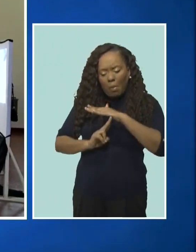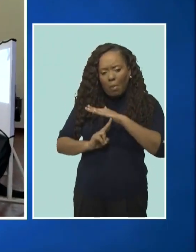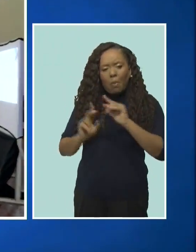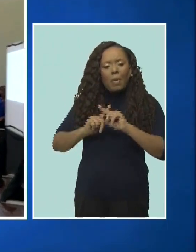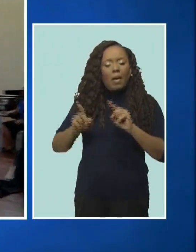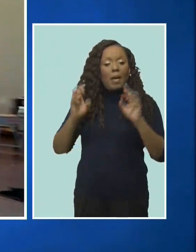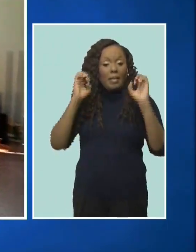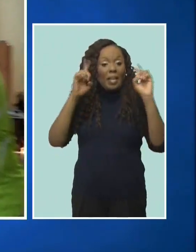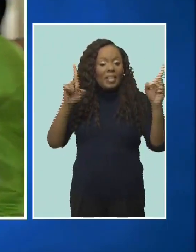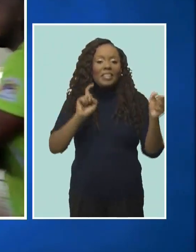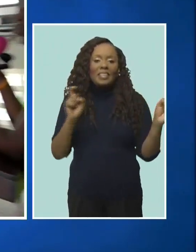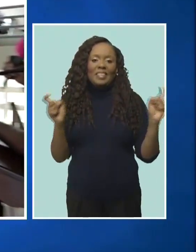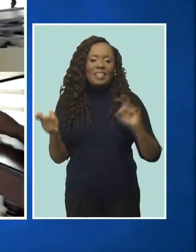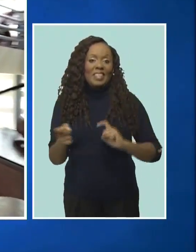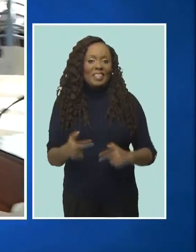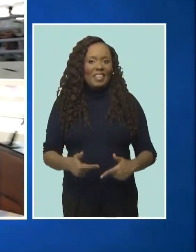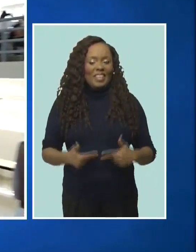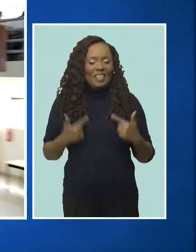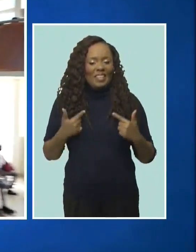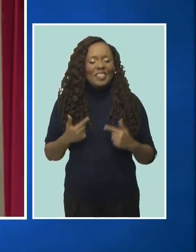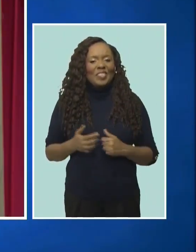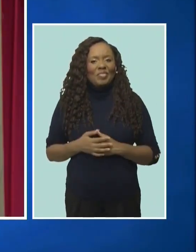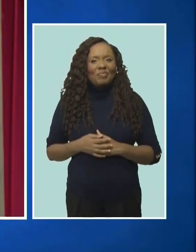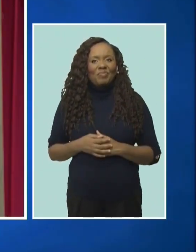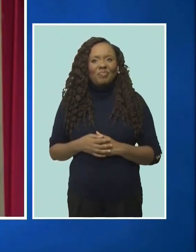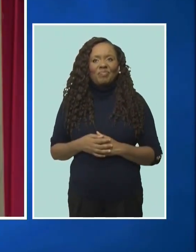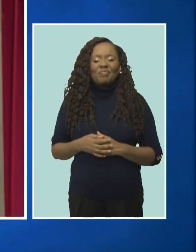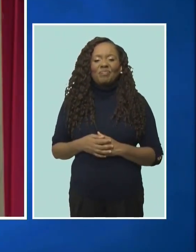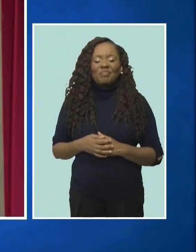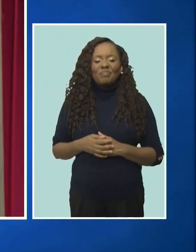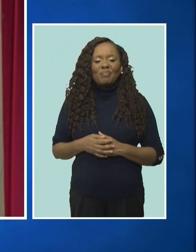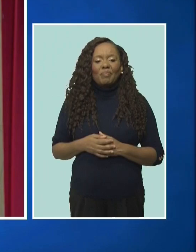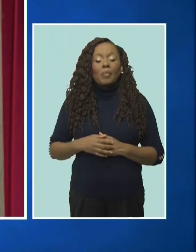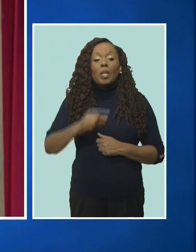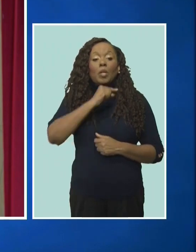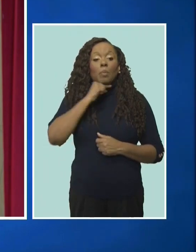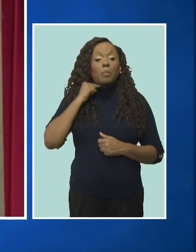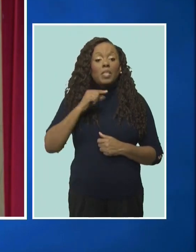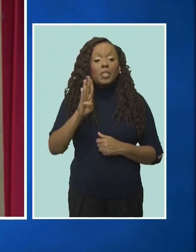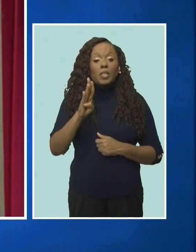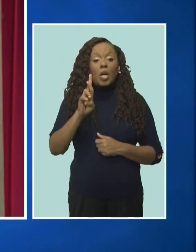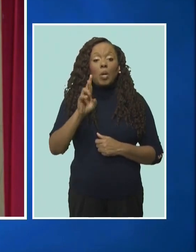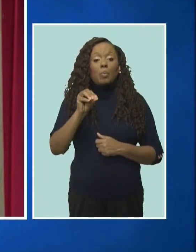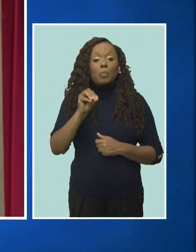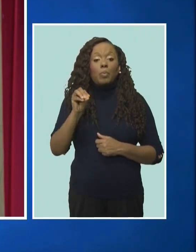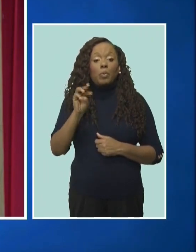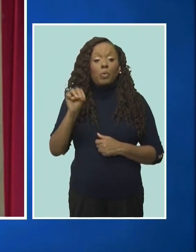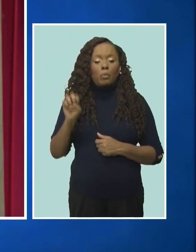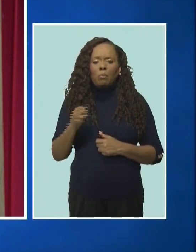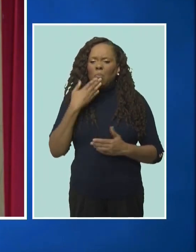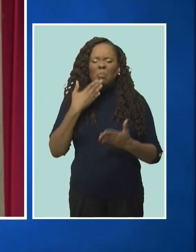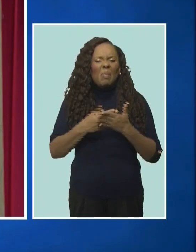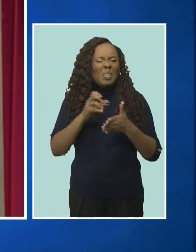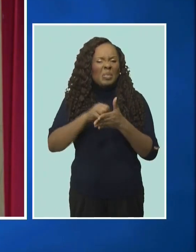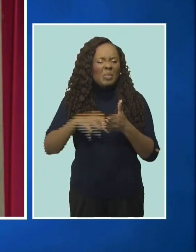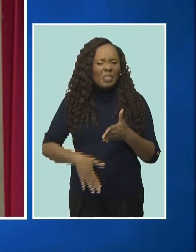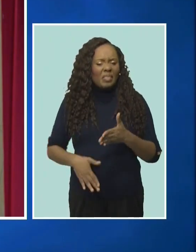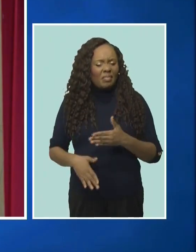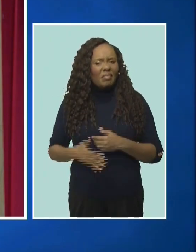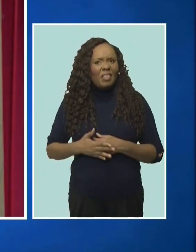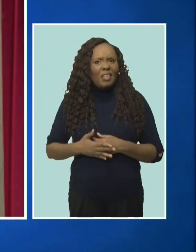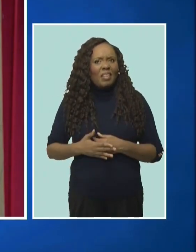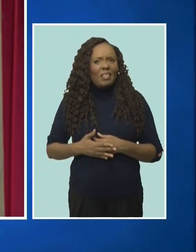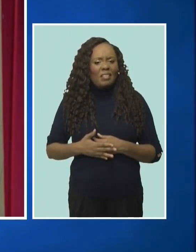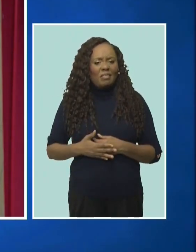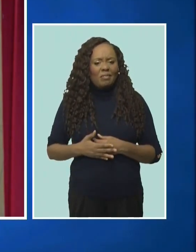can change their lives. Bishop Broome was a good student. And as I mentioned earlier, he